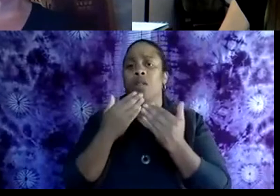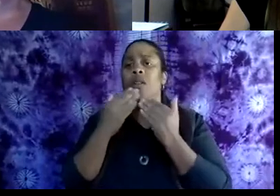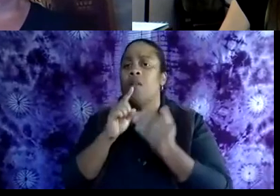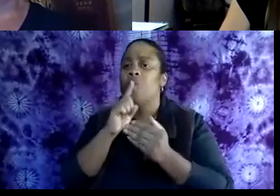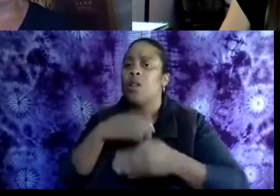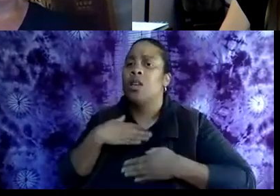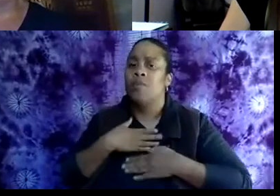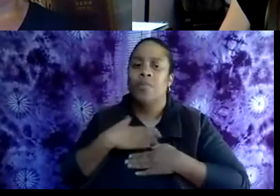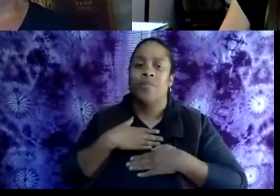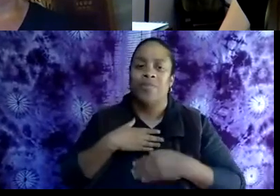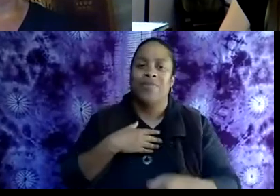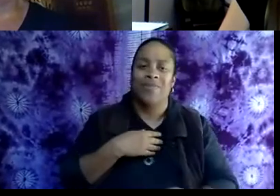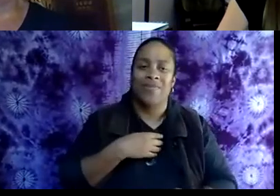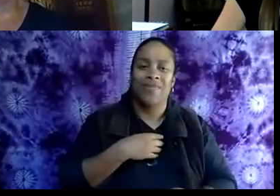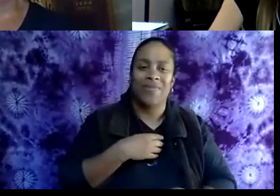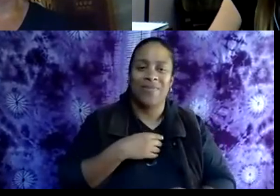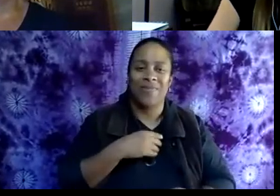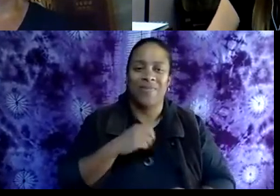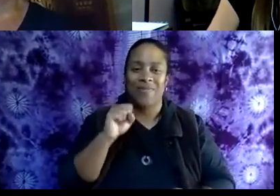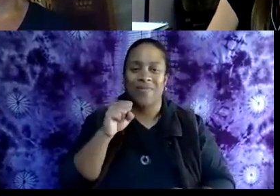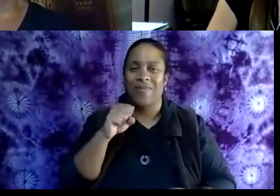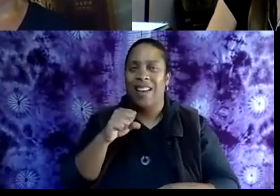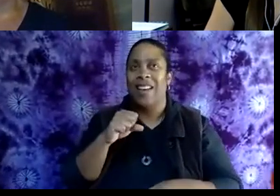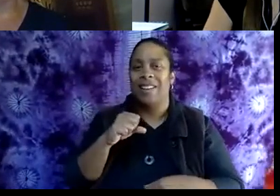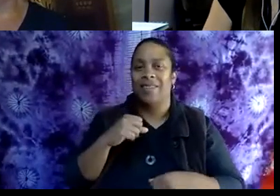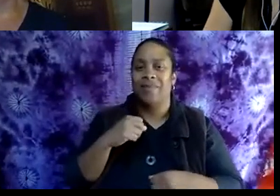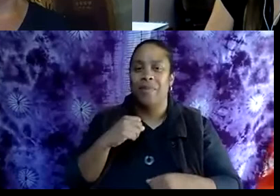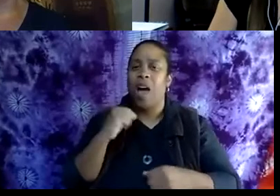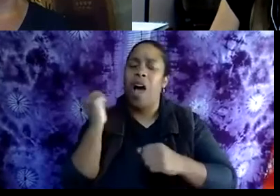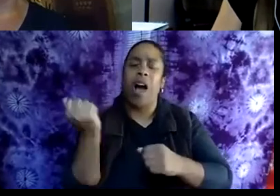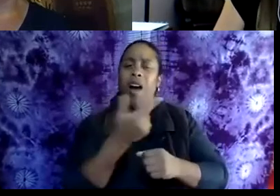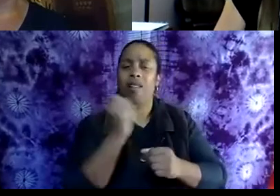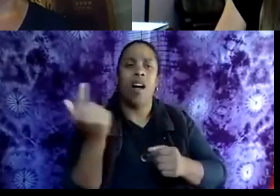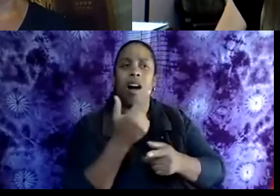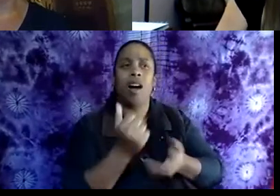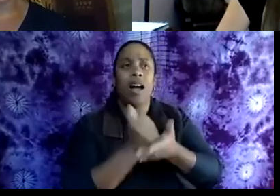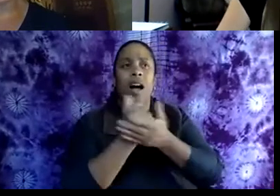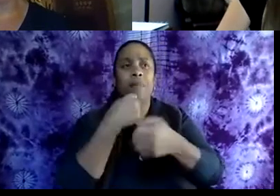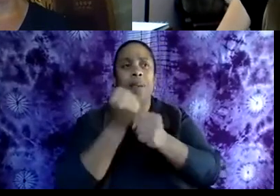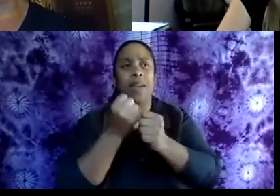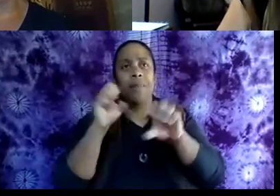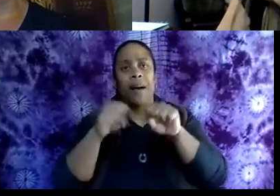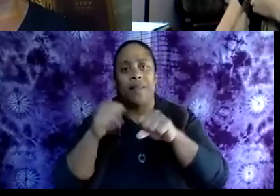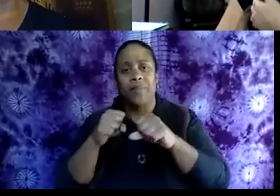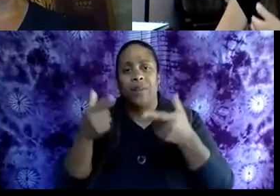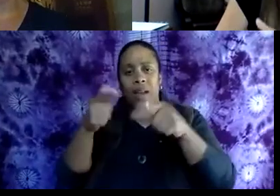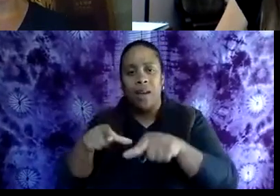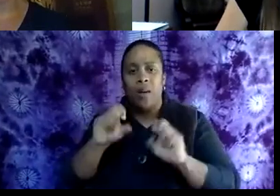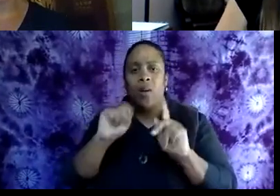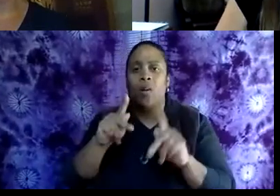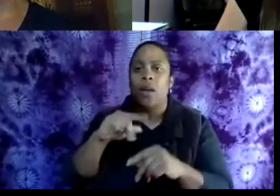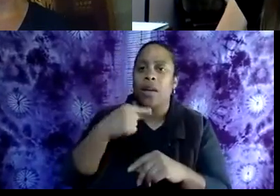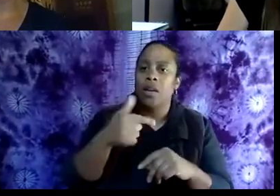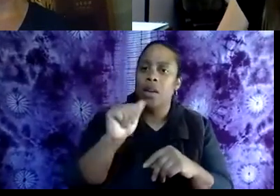Great, thank you. Yeah, so in all of us, right? Takes all of us. Thank you. Yes, Henry. all of us. We all make it possible together. Okay. All right, Audrey is